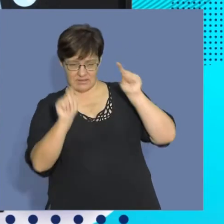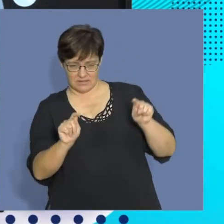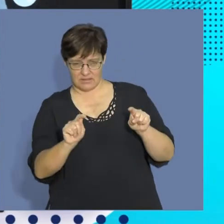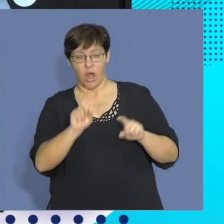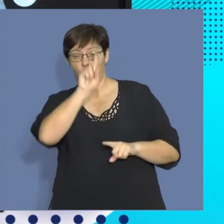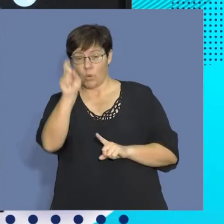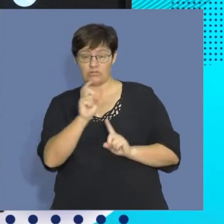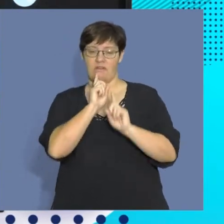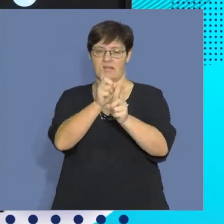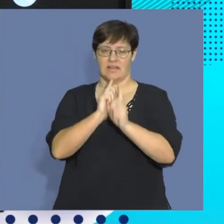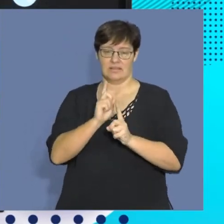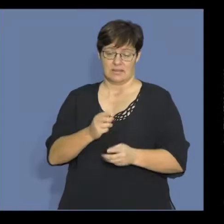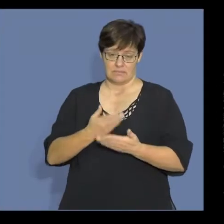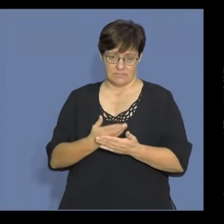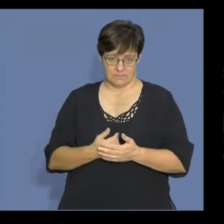questions based on this.